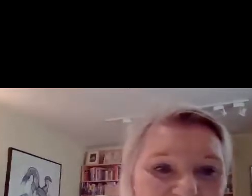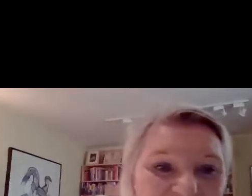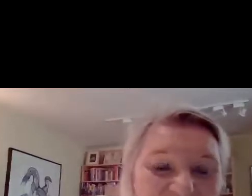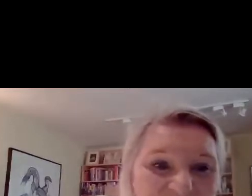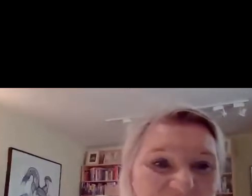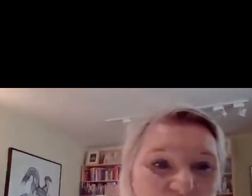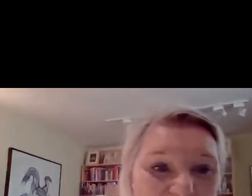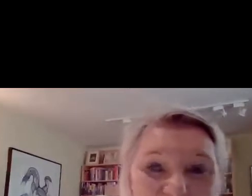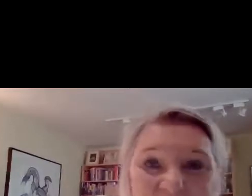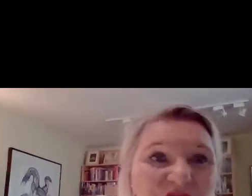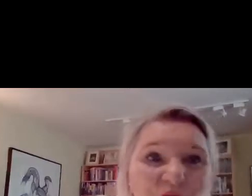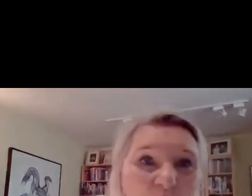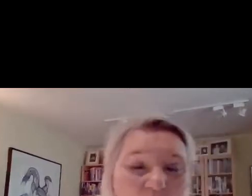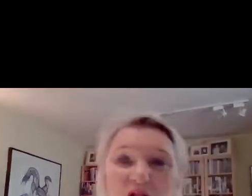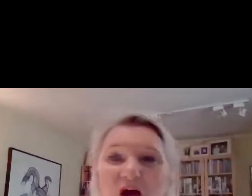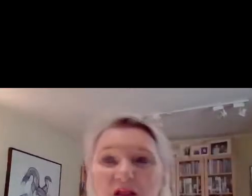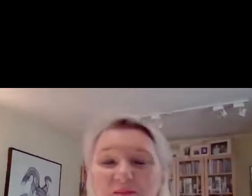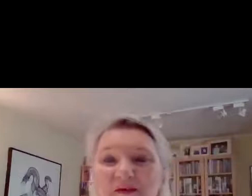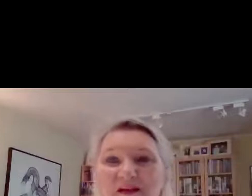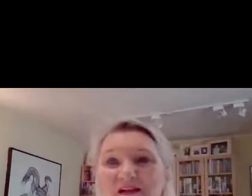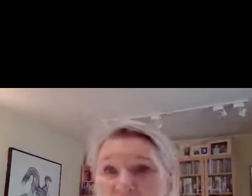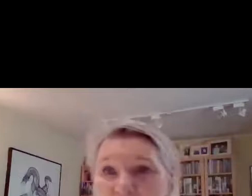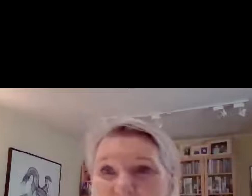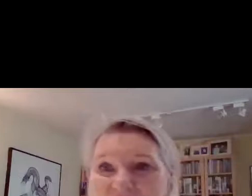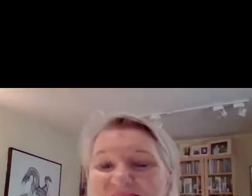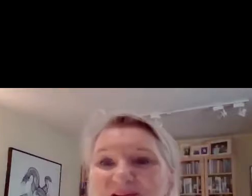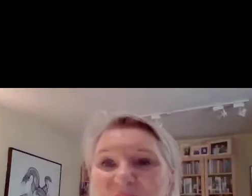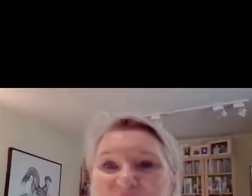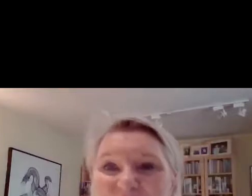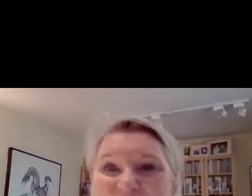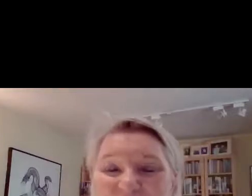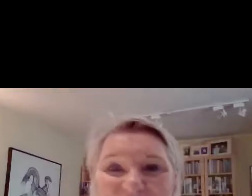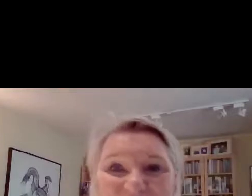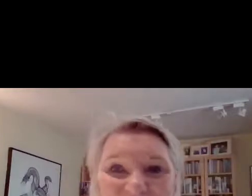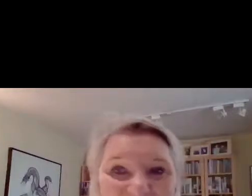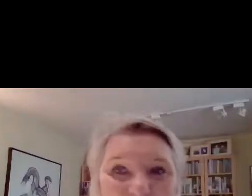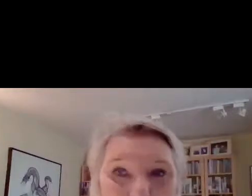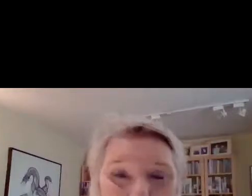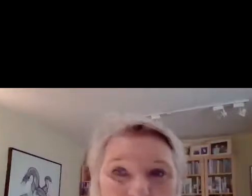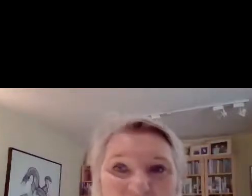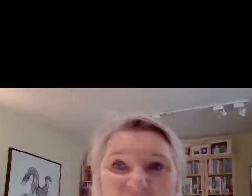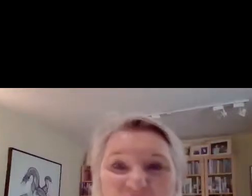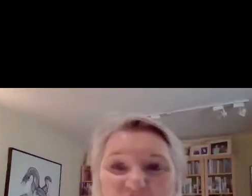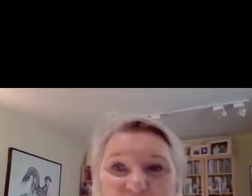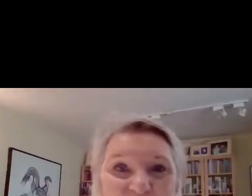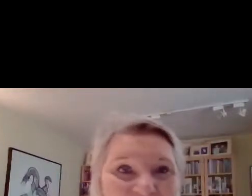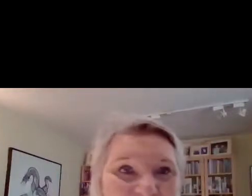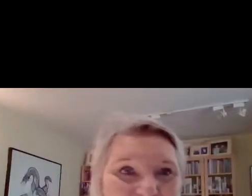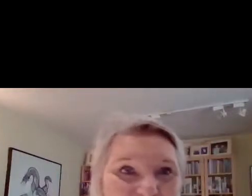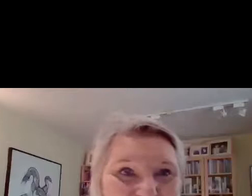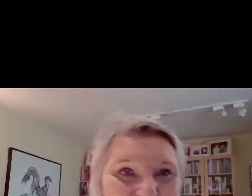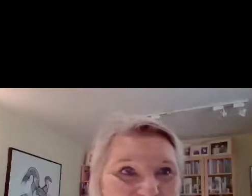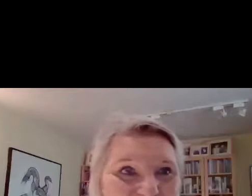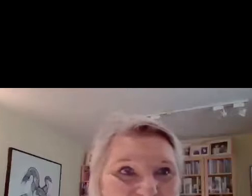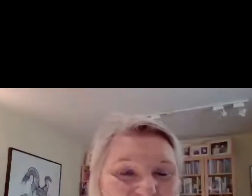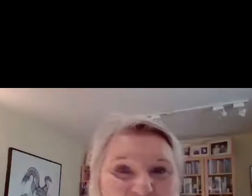I just wanted to say welcome to you all. I'm Claire Hopkinson. I'm the director and CEO of the Toronto Arts Council